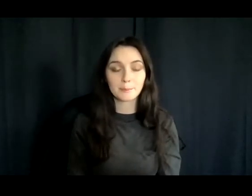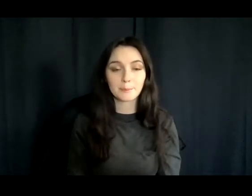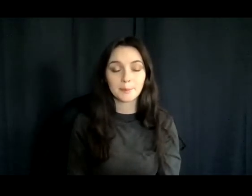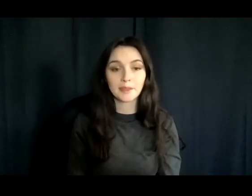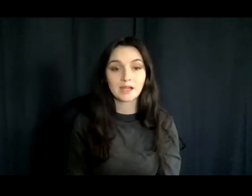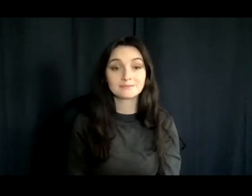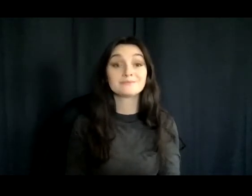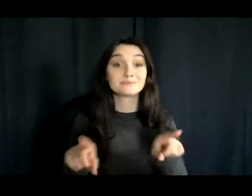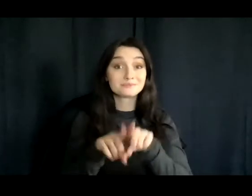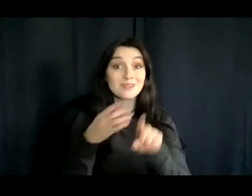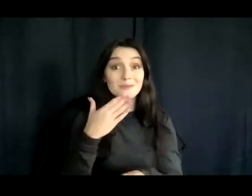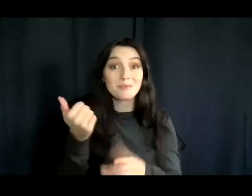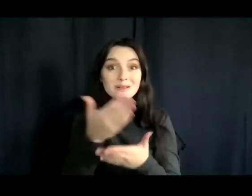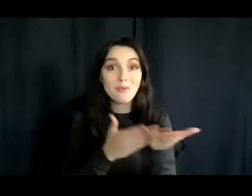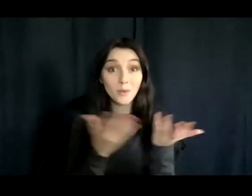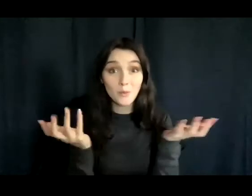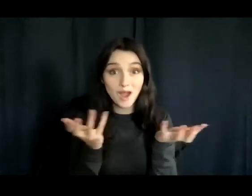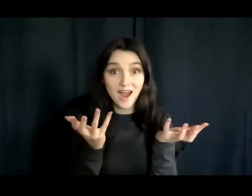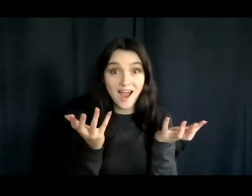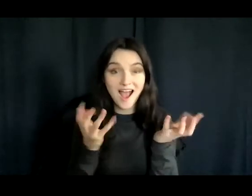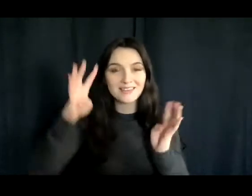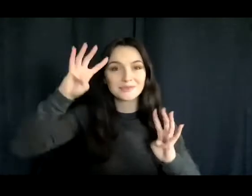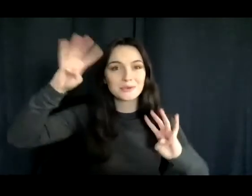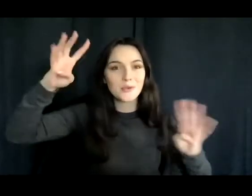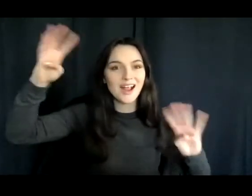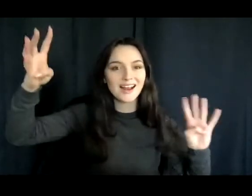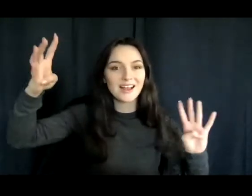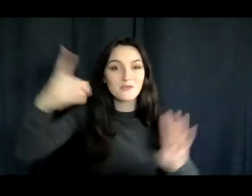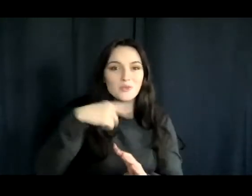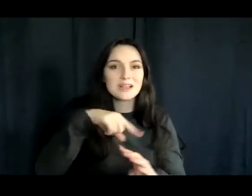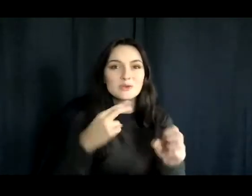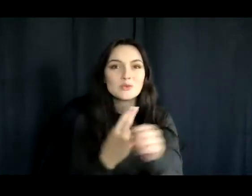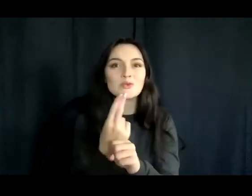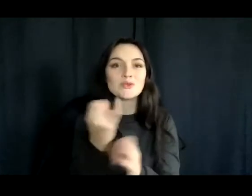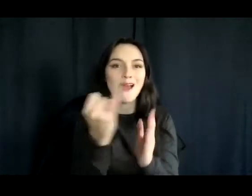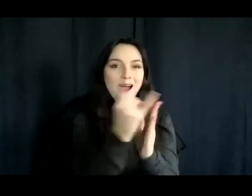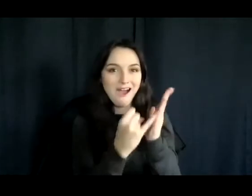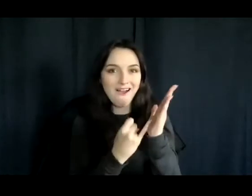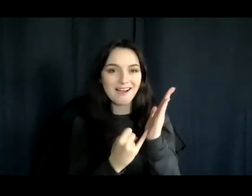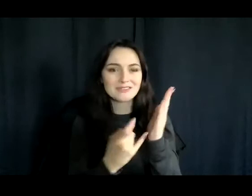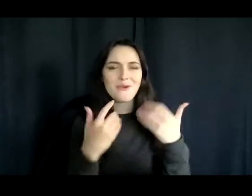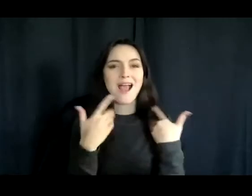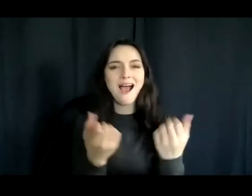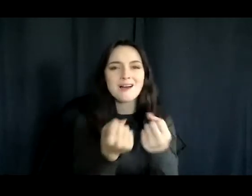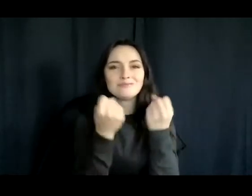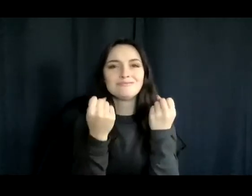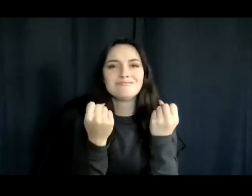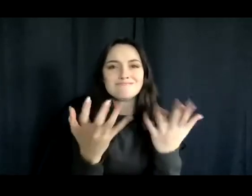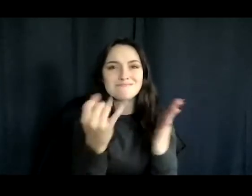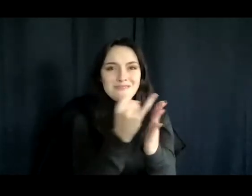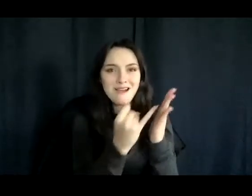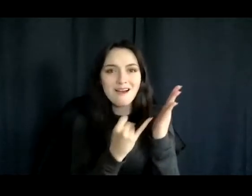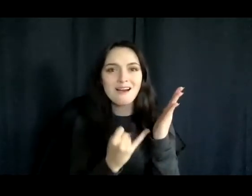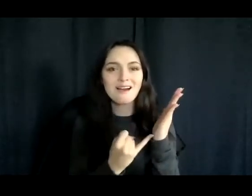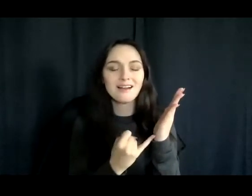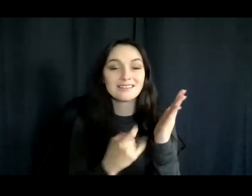area is all of the creative reuse artwork. So we have lots of artwork out here. I want to show you a few of